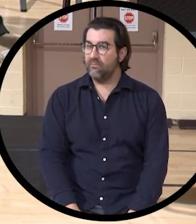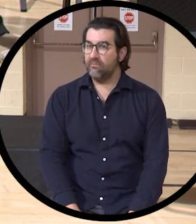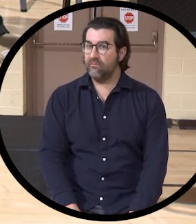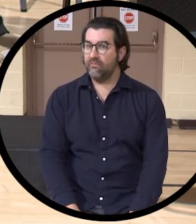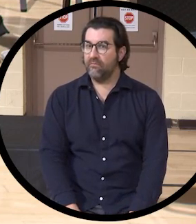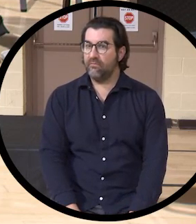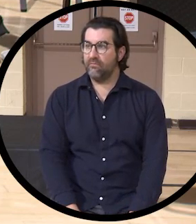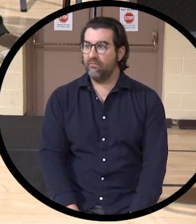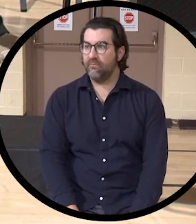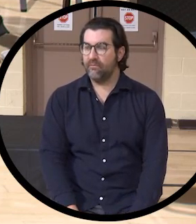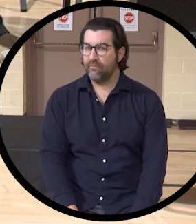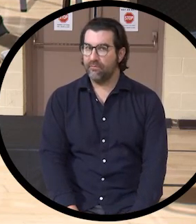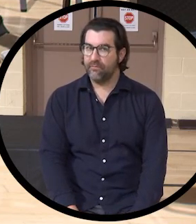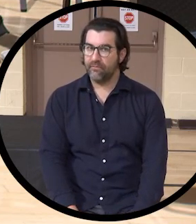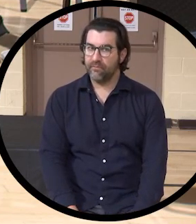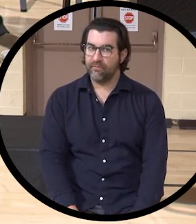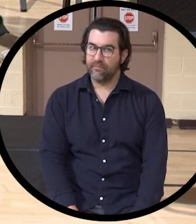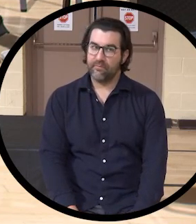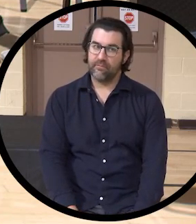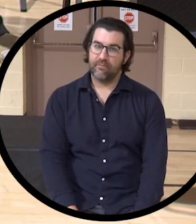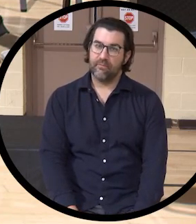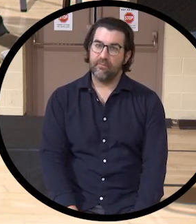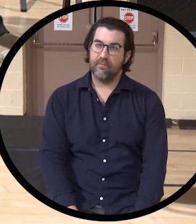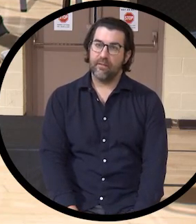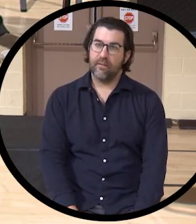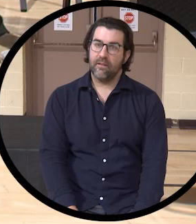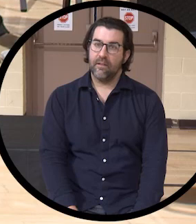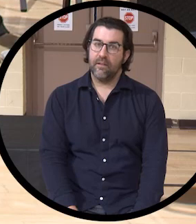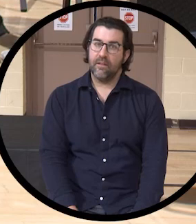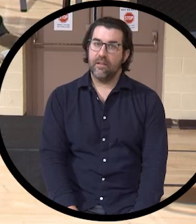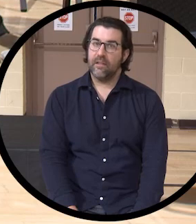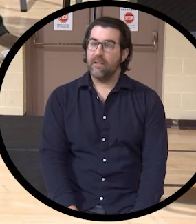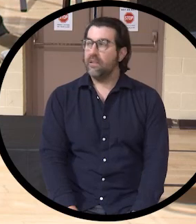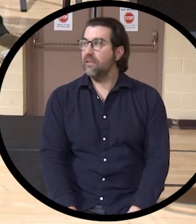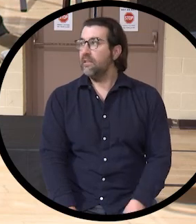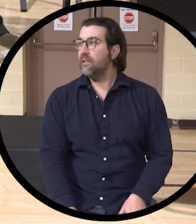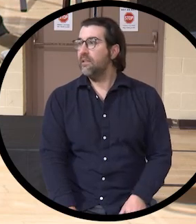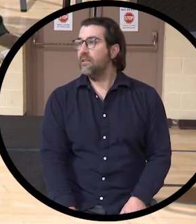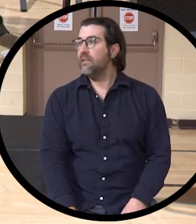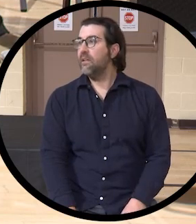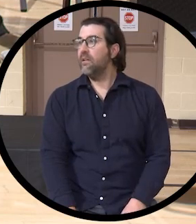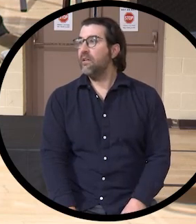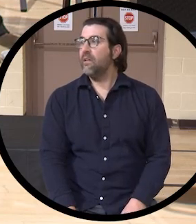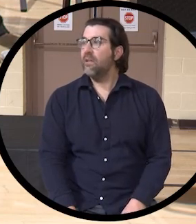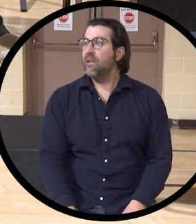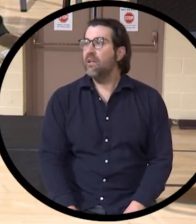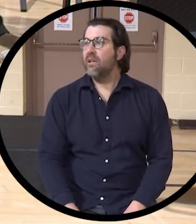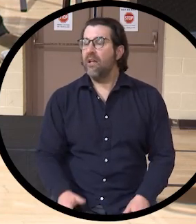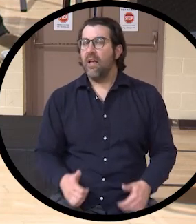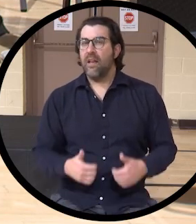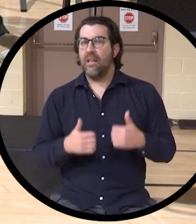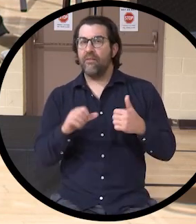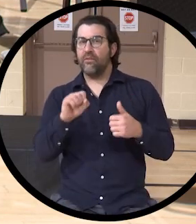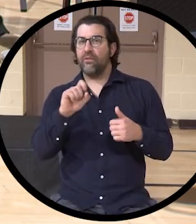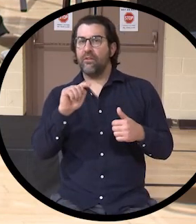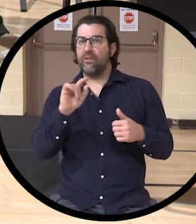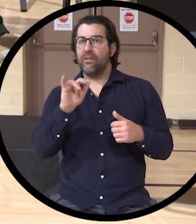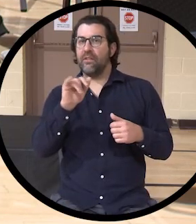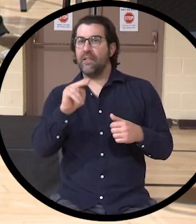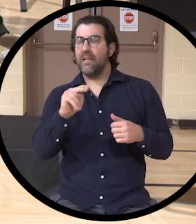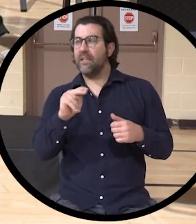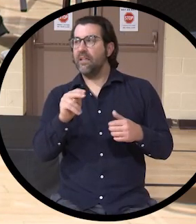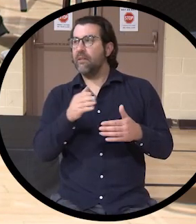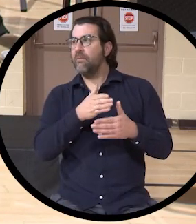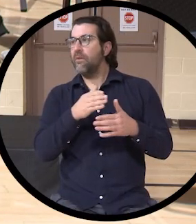All right, we're gonna go back there and then we'll come up here. Yep, that's you. So I lived on Stanton between Highland